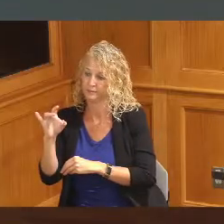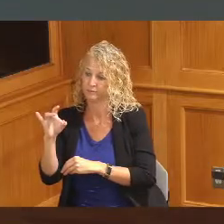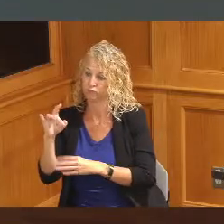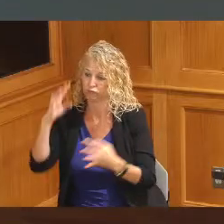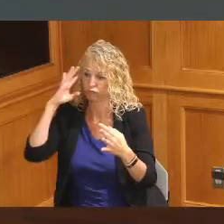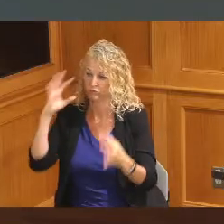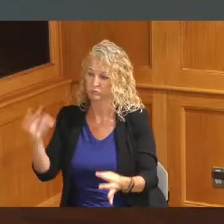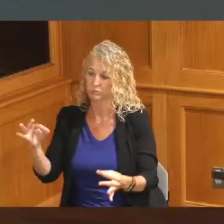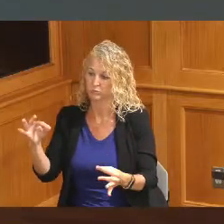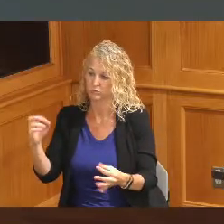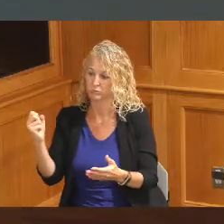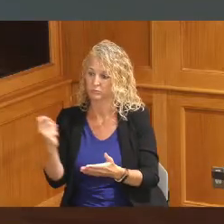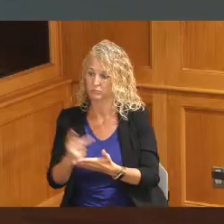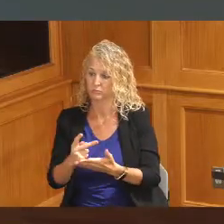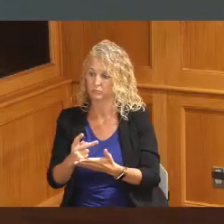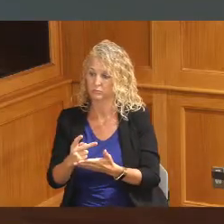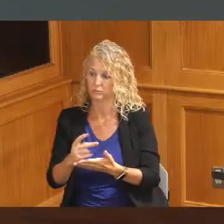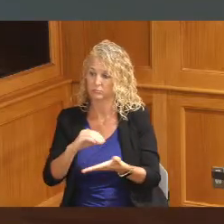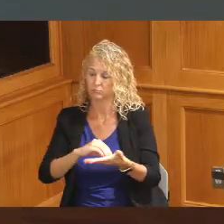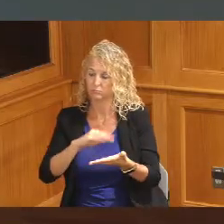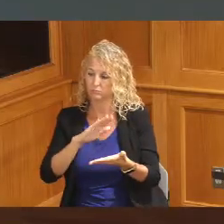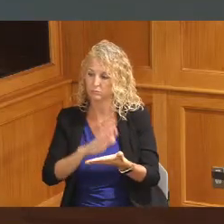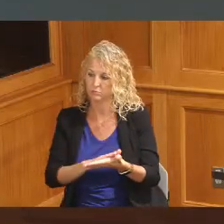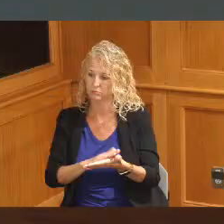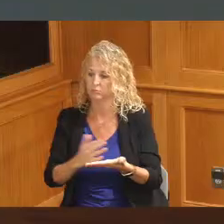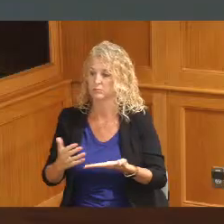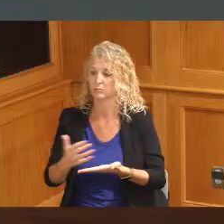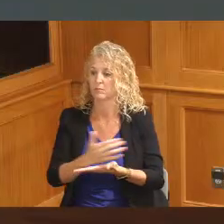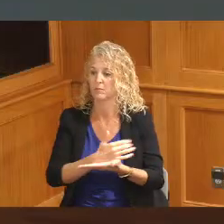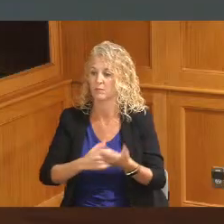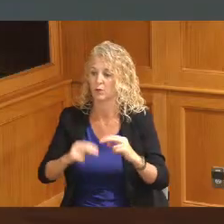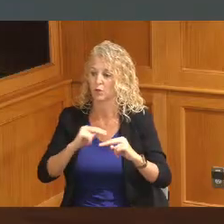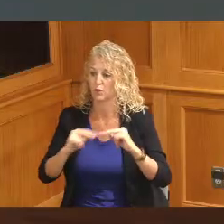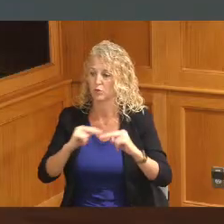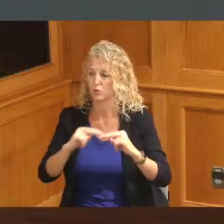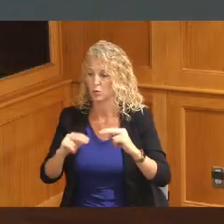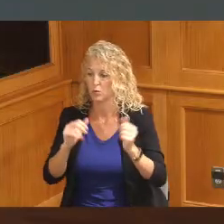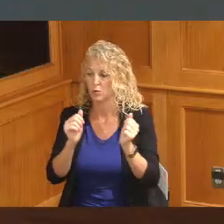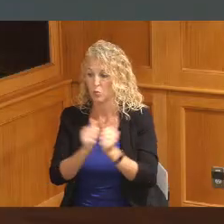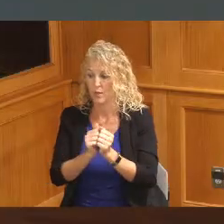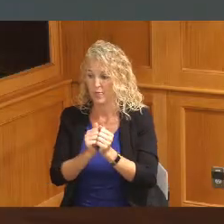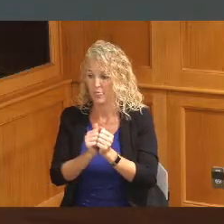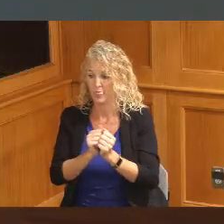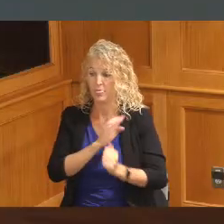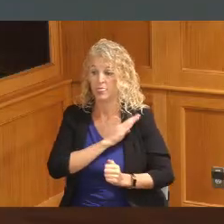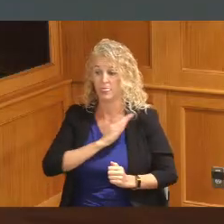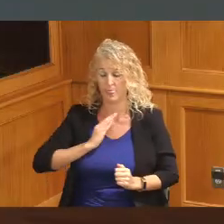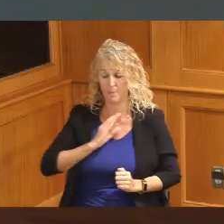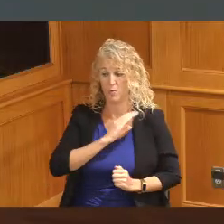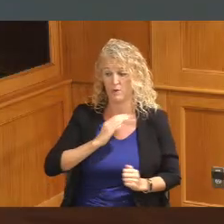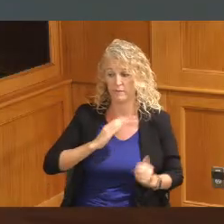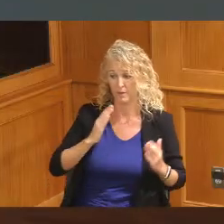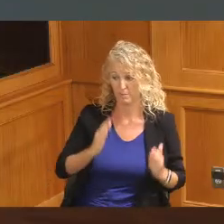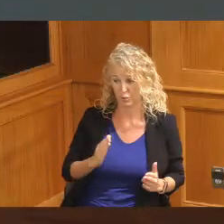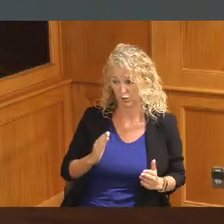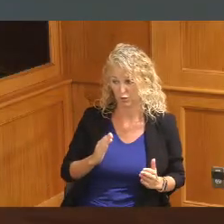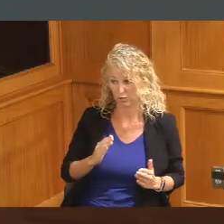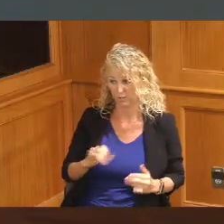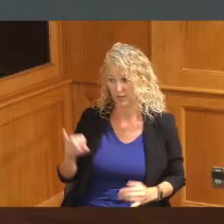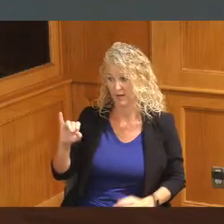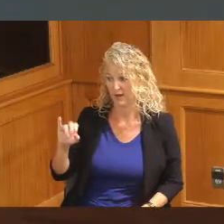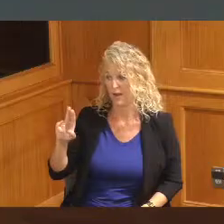a resolution approving and journalizing the collective bargaining agreement between the Board of County Commissioners